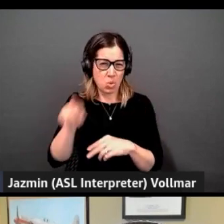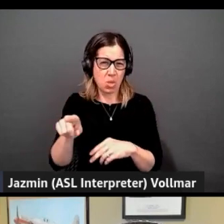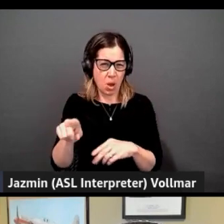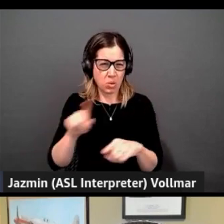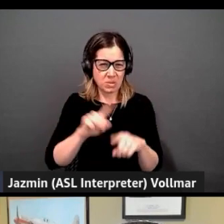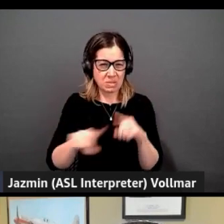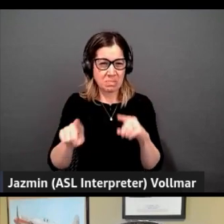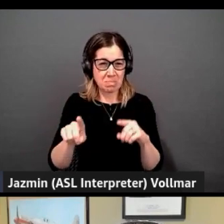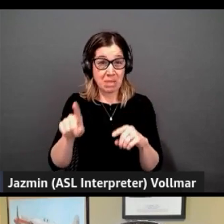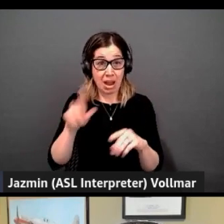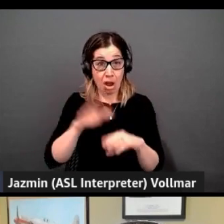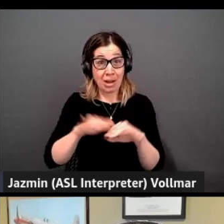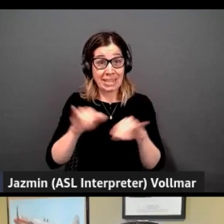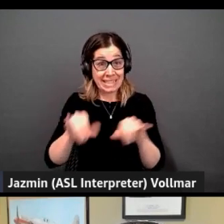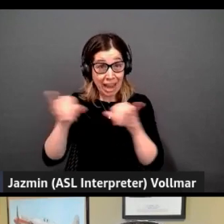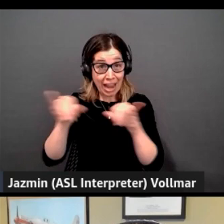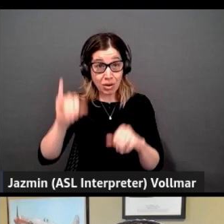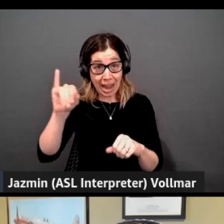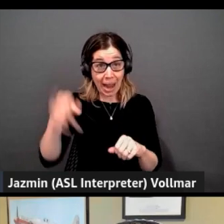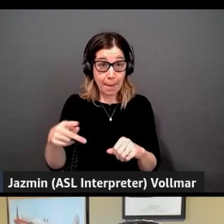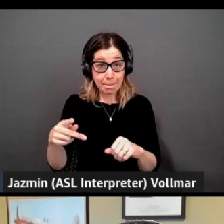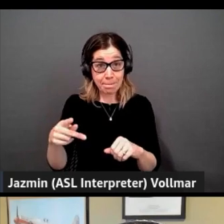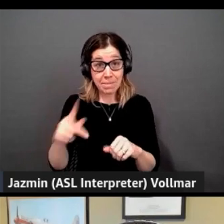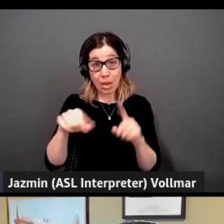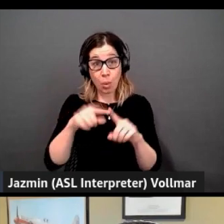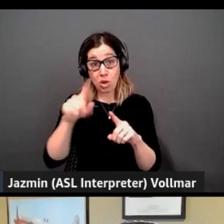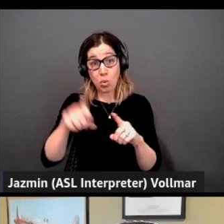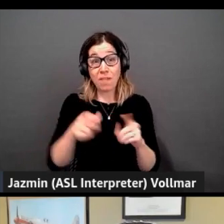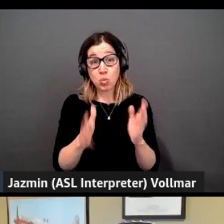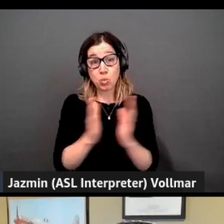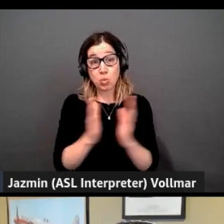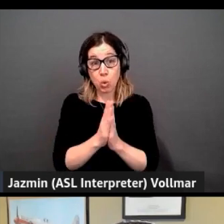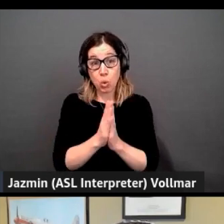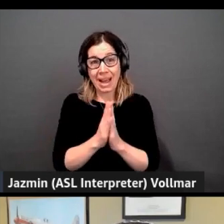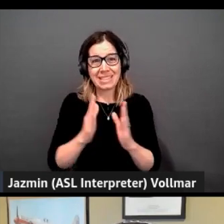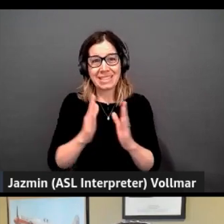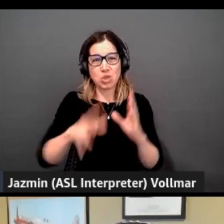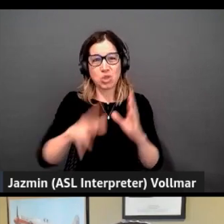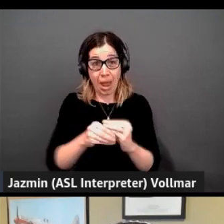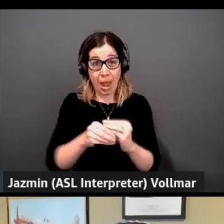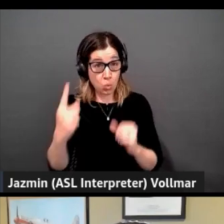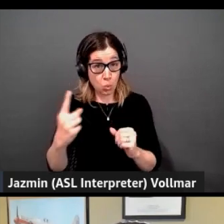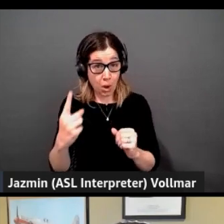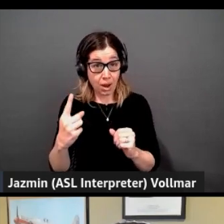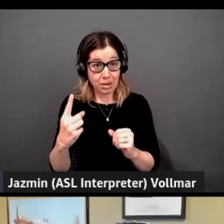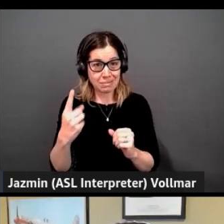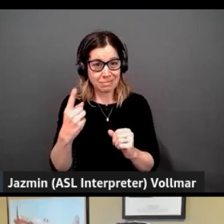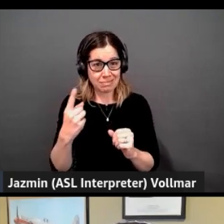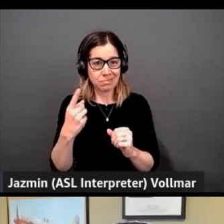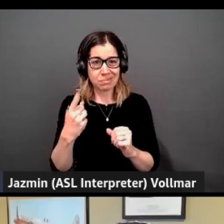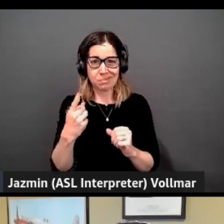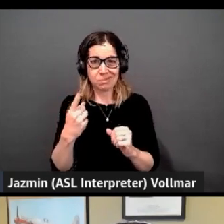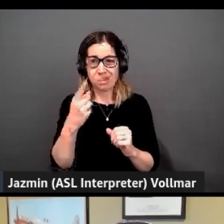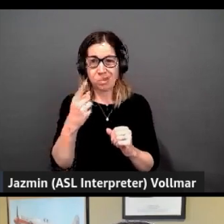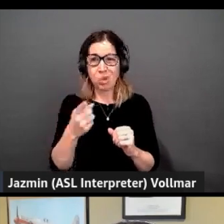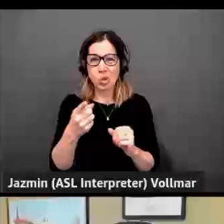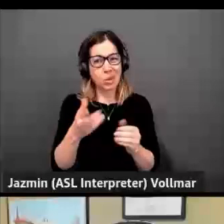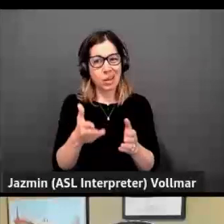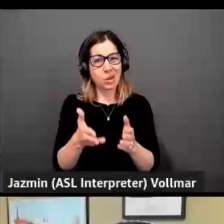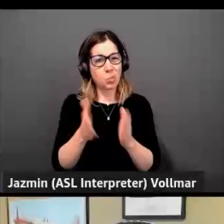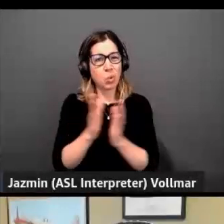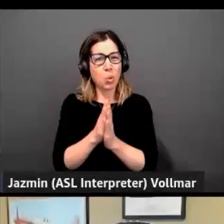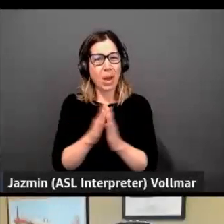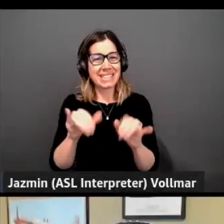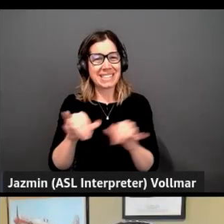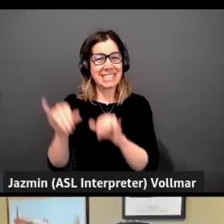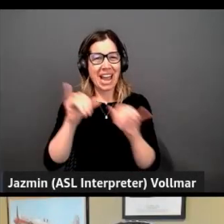on a standard IP, when you had to request to add one, you would go and what we call request a standard dedicated